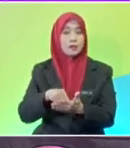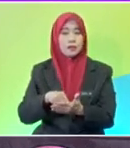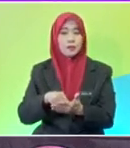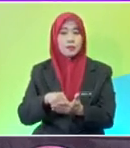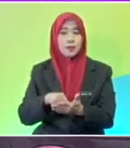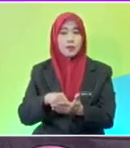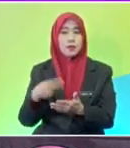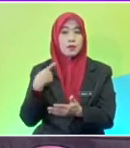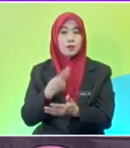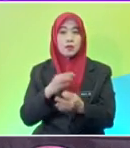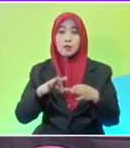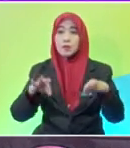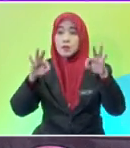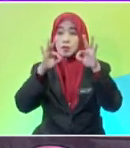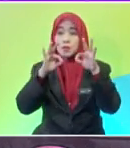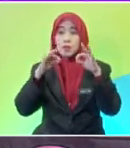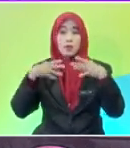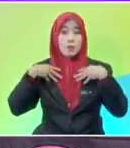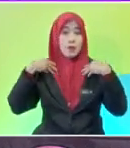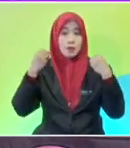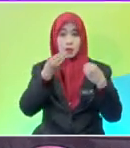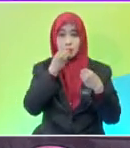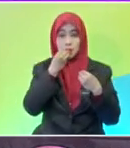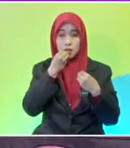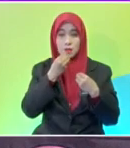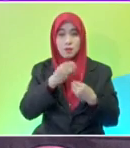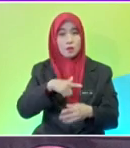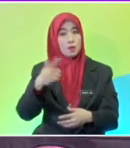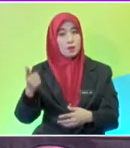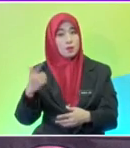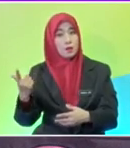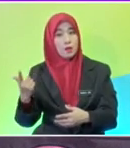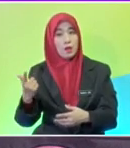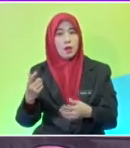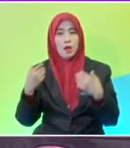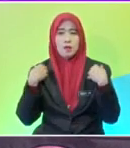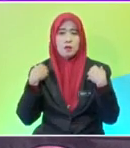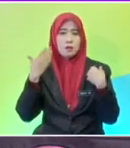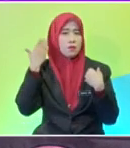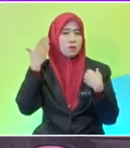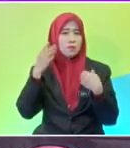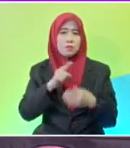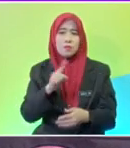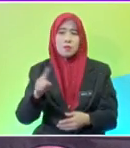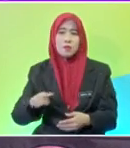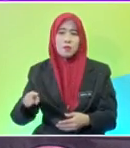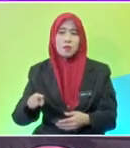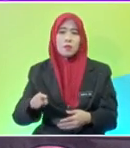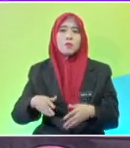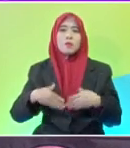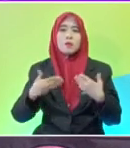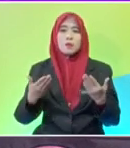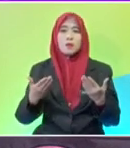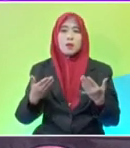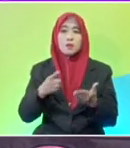healthy food. 7 classes of food and all those non-related to pizzas. So how does that got to do with our lesson